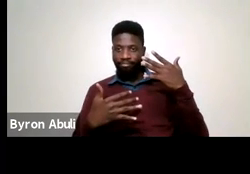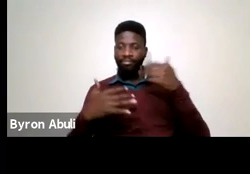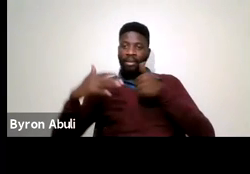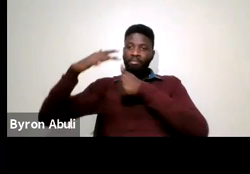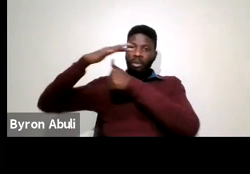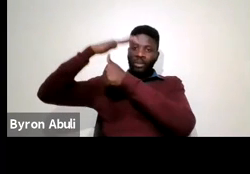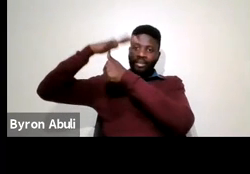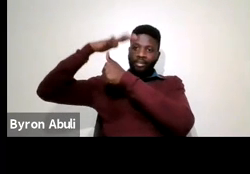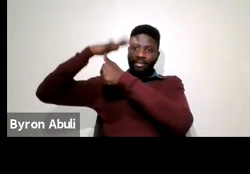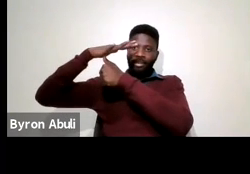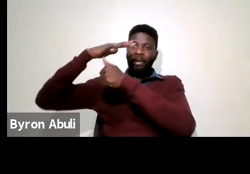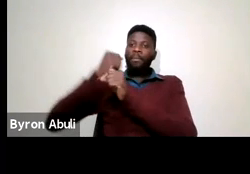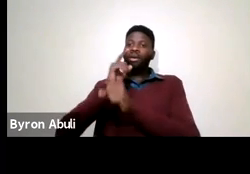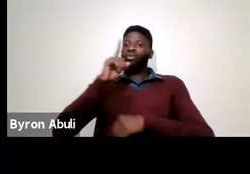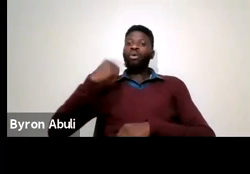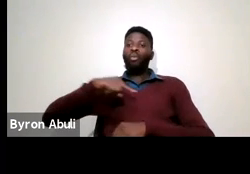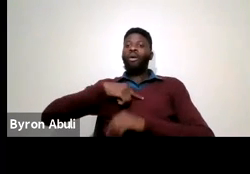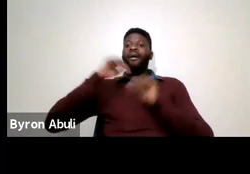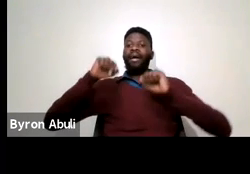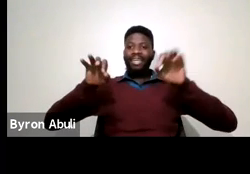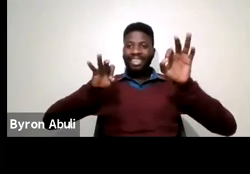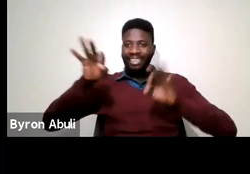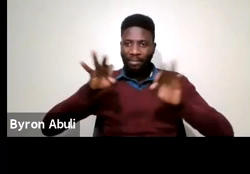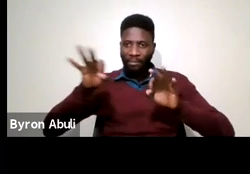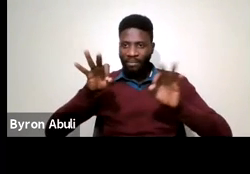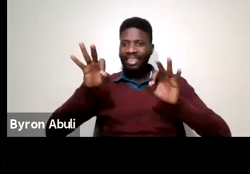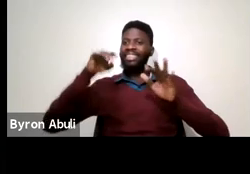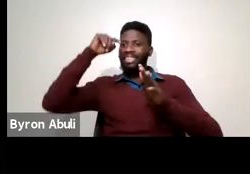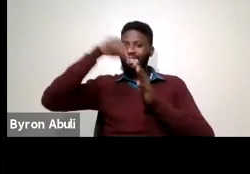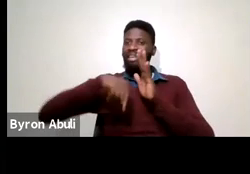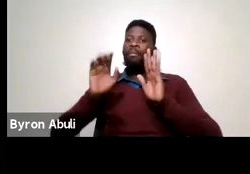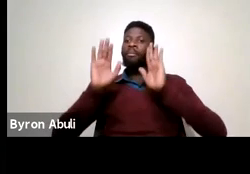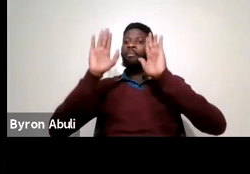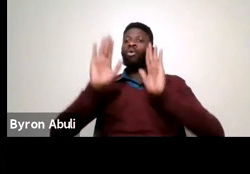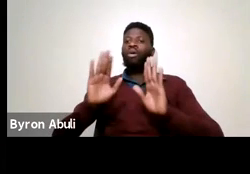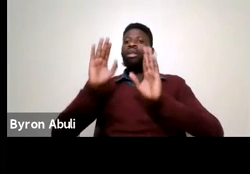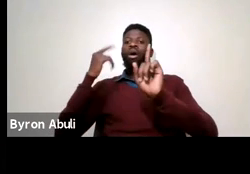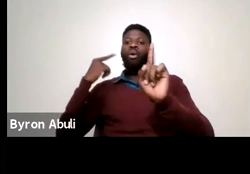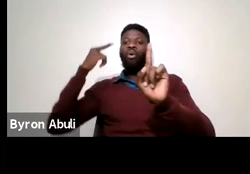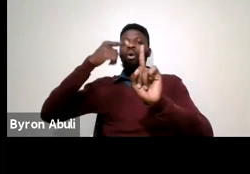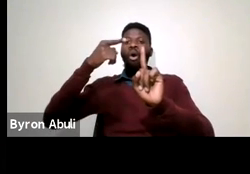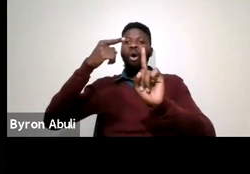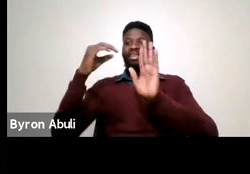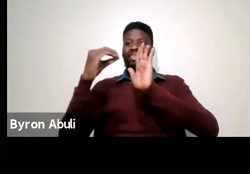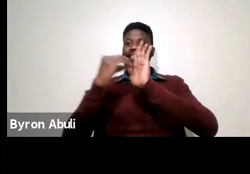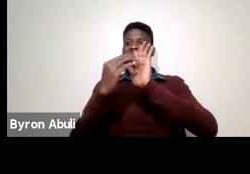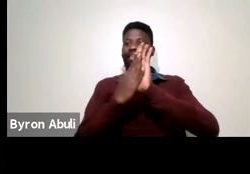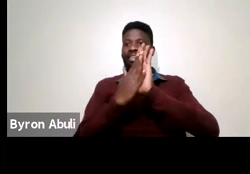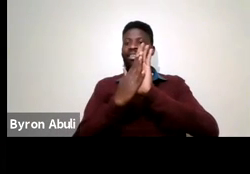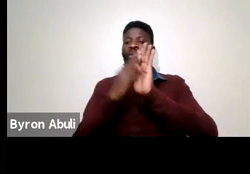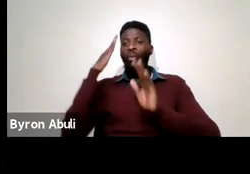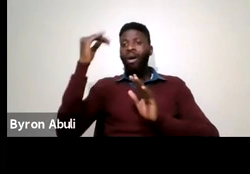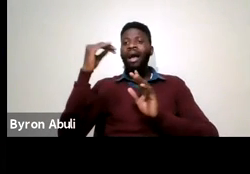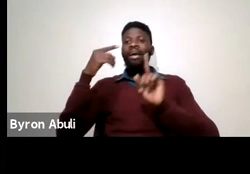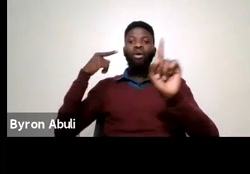we are able to unpack the importance of goal setting. We explain the why we need to set goals, what opportunities